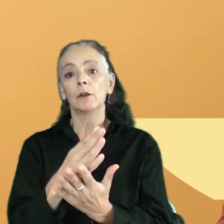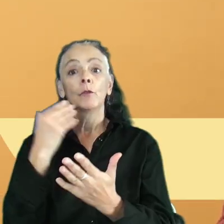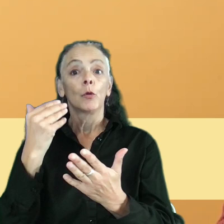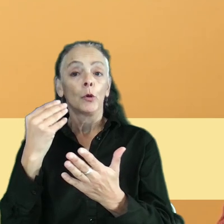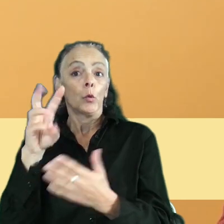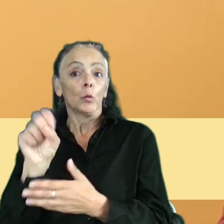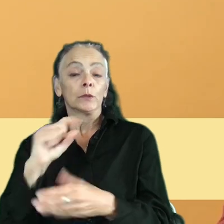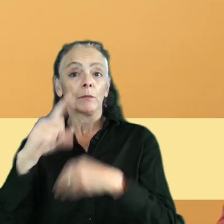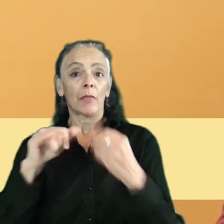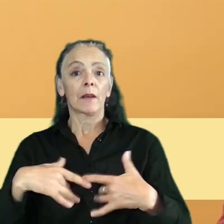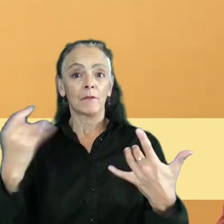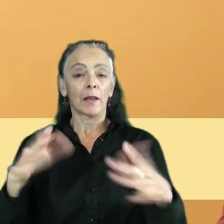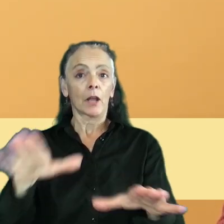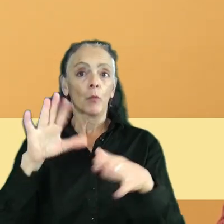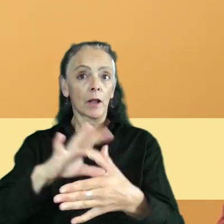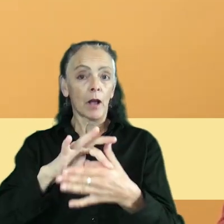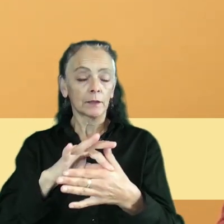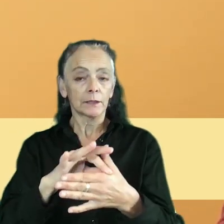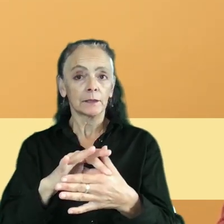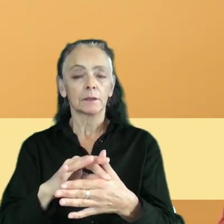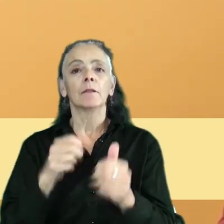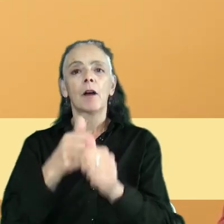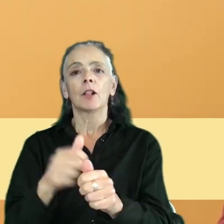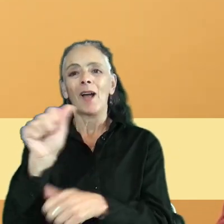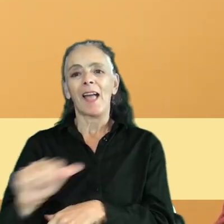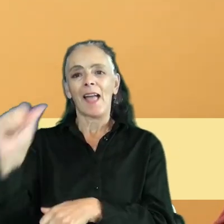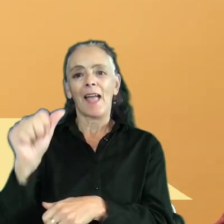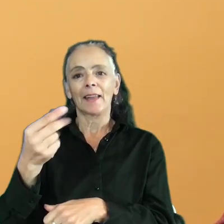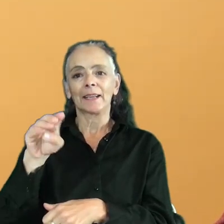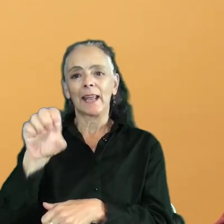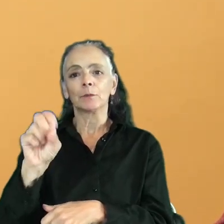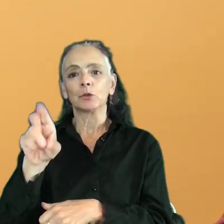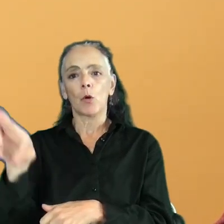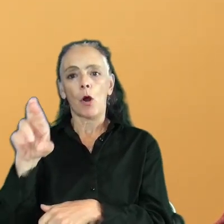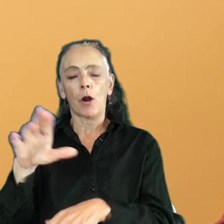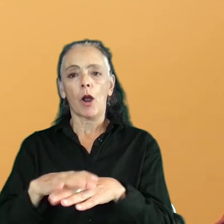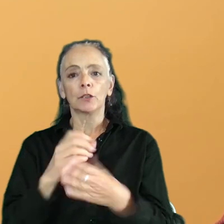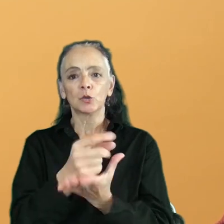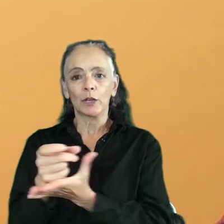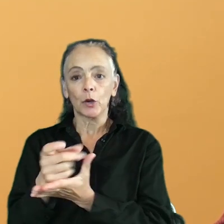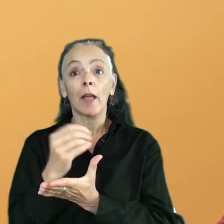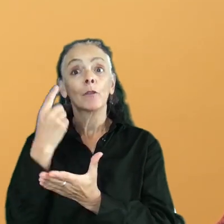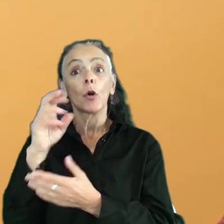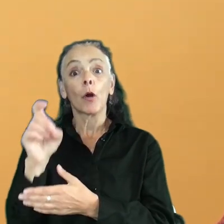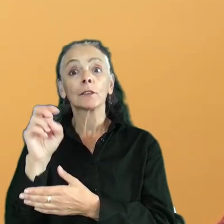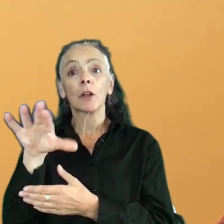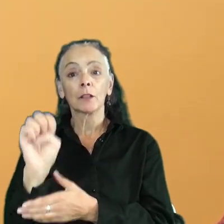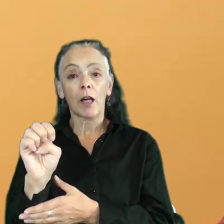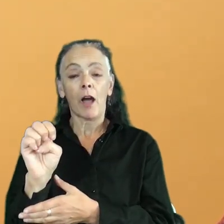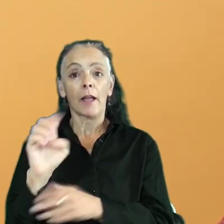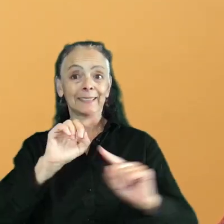event and more great content follow at games you are on twitter and for crux online attendees we have an